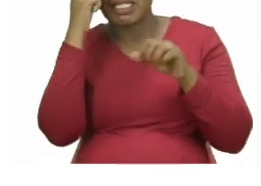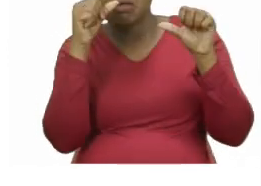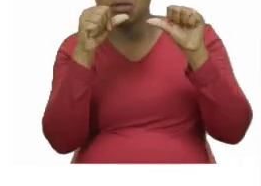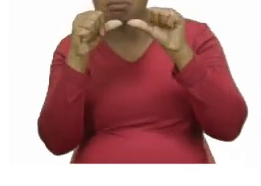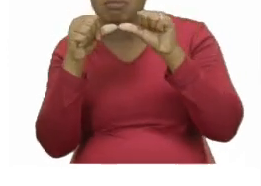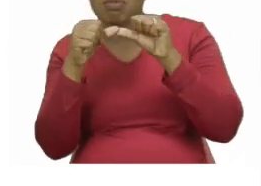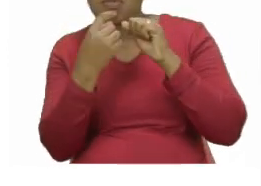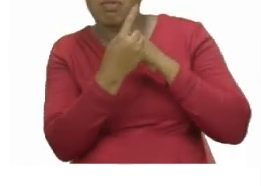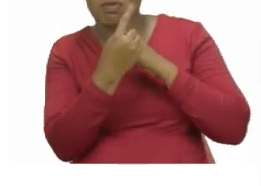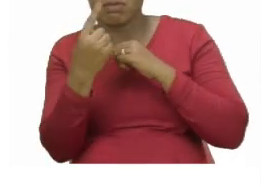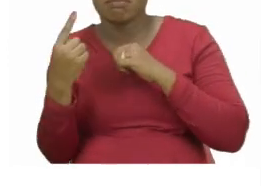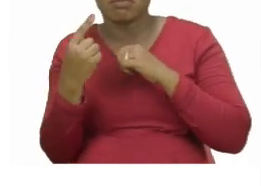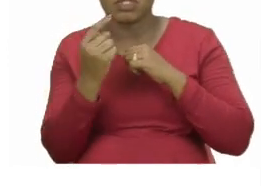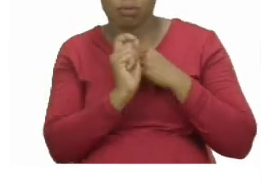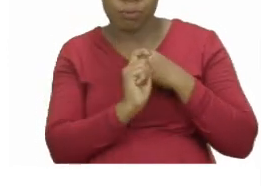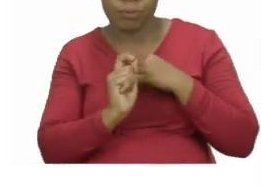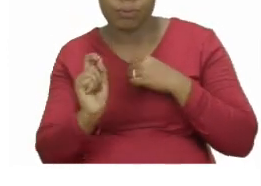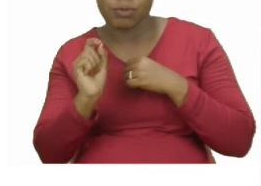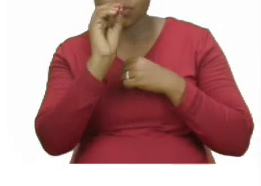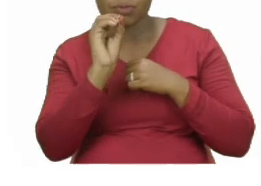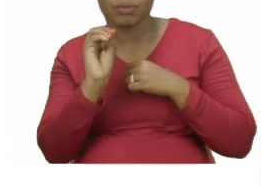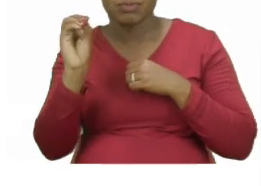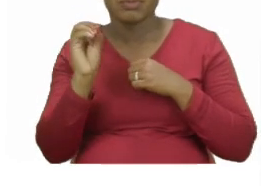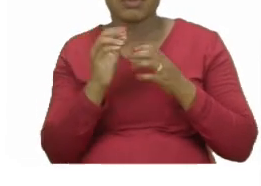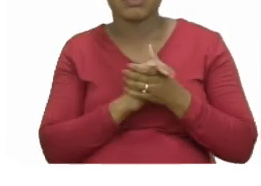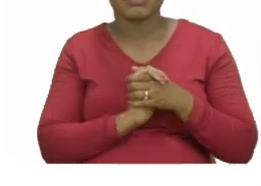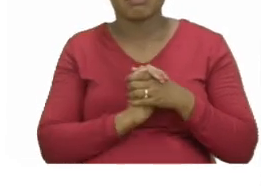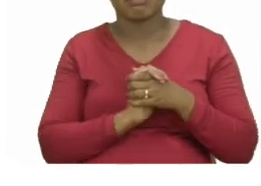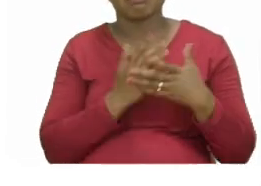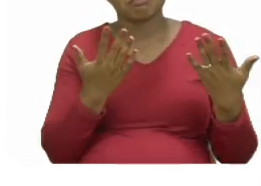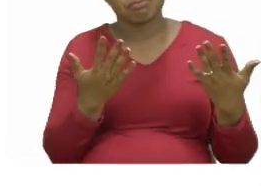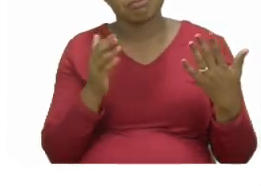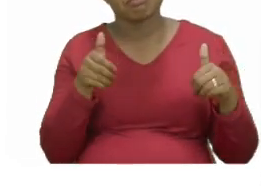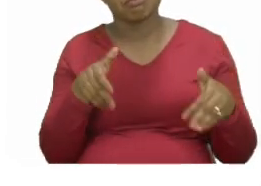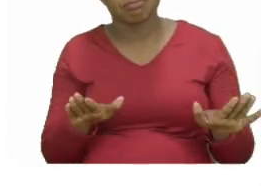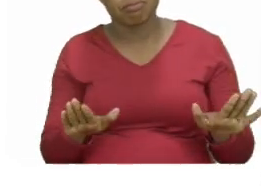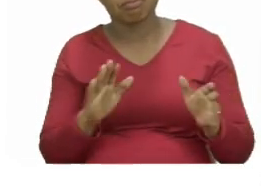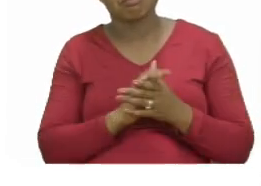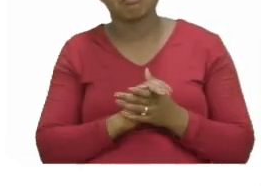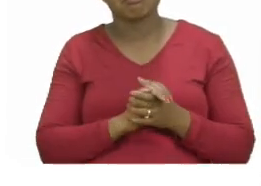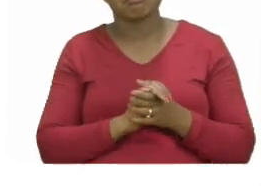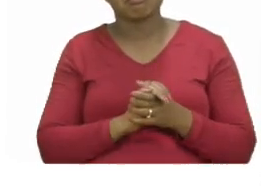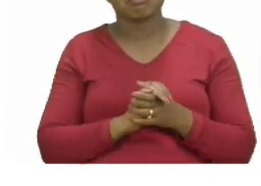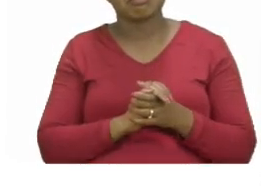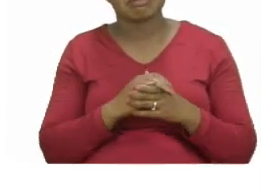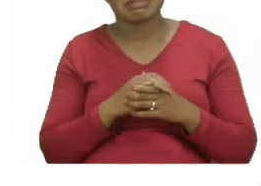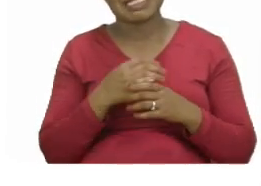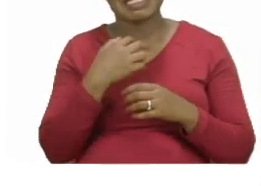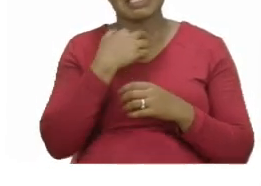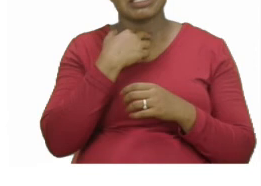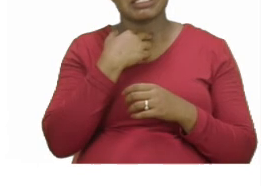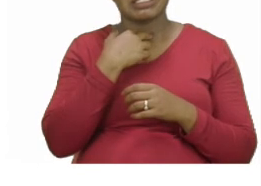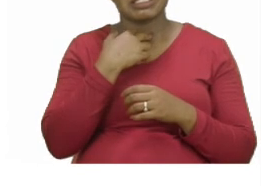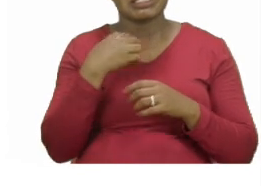in below. Right, boys and girls, if you have trouble with this activity, you can always go back